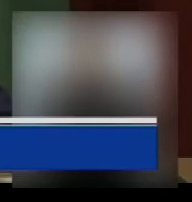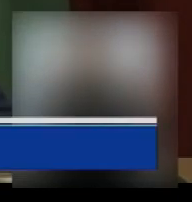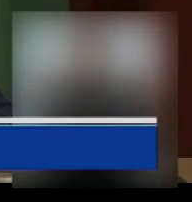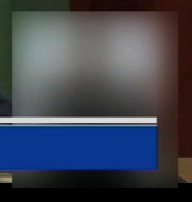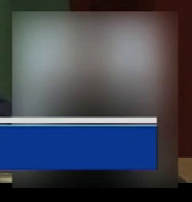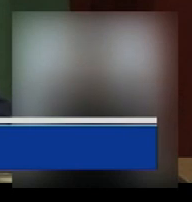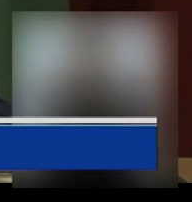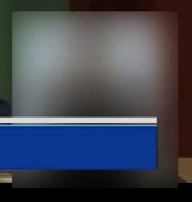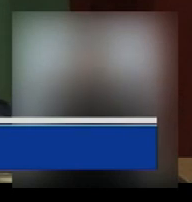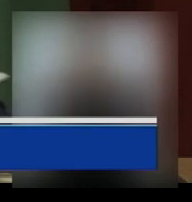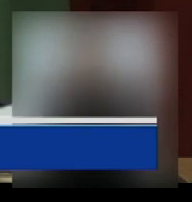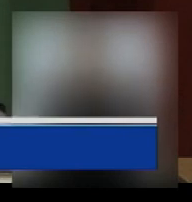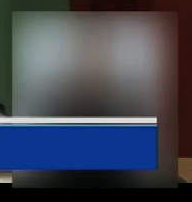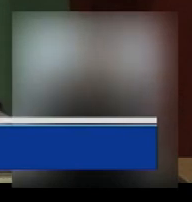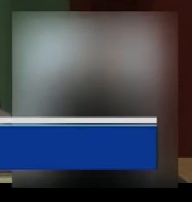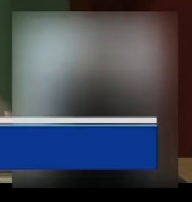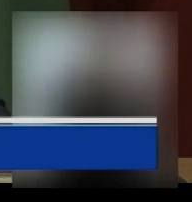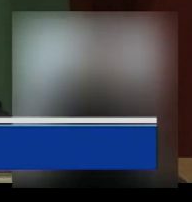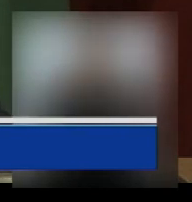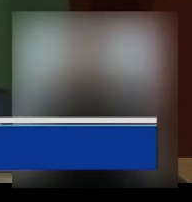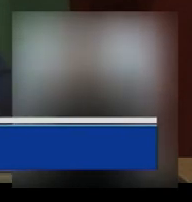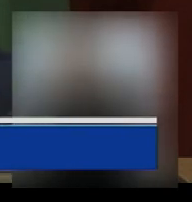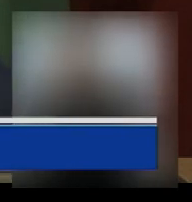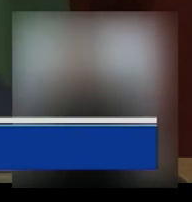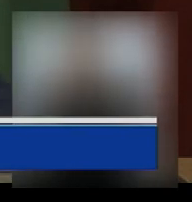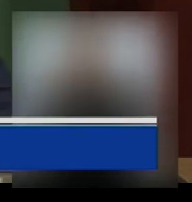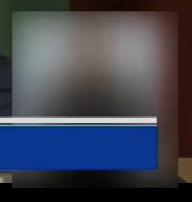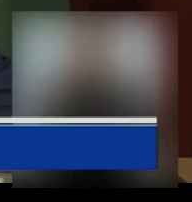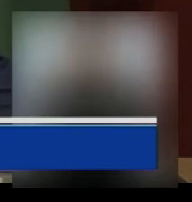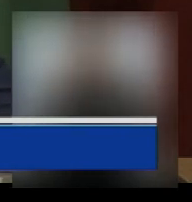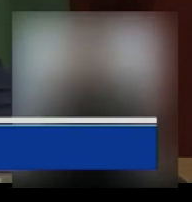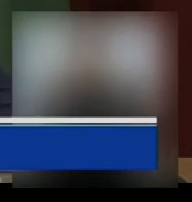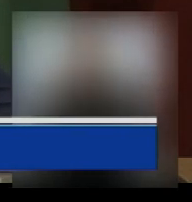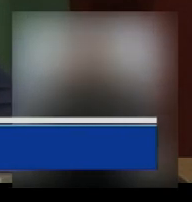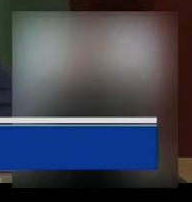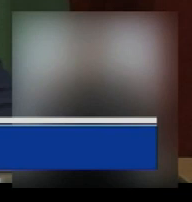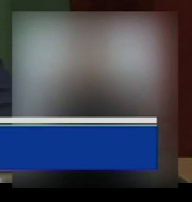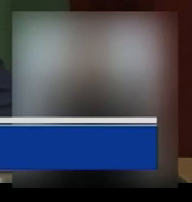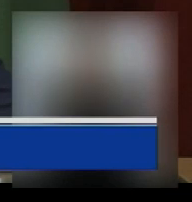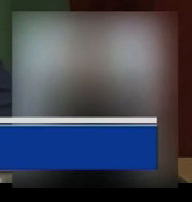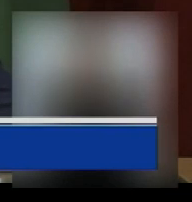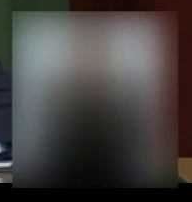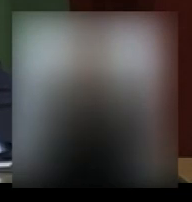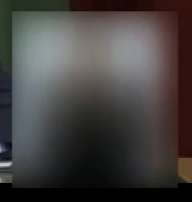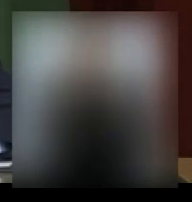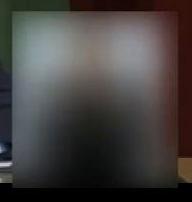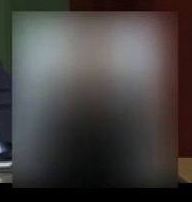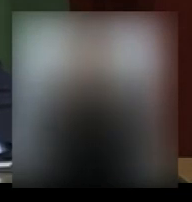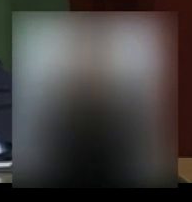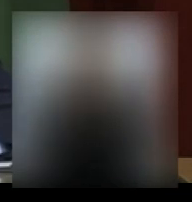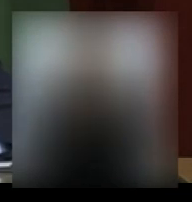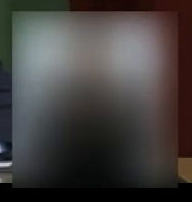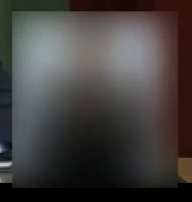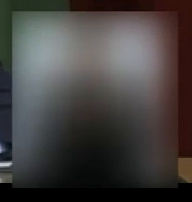settings and aeroplanes. 2. Gatherings. The permitted number